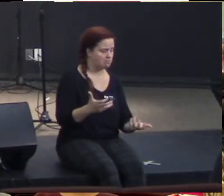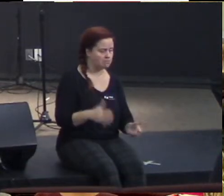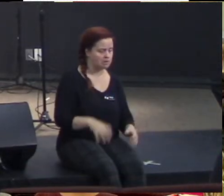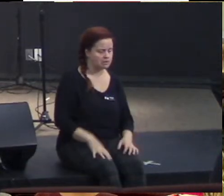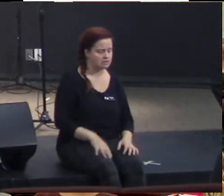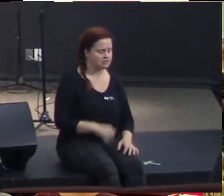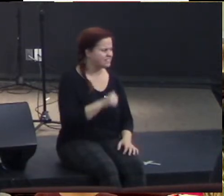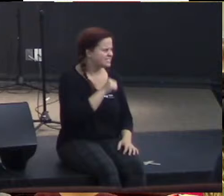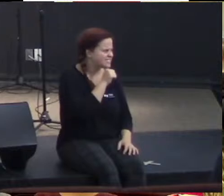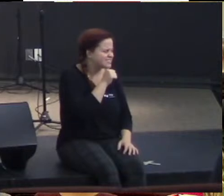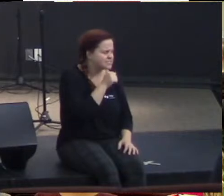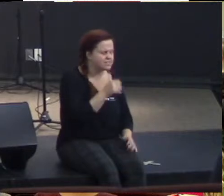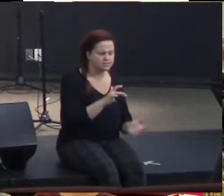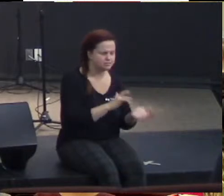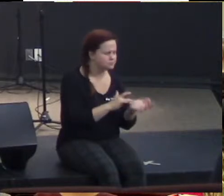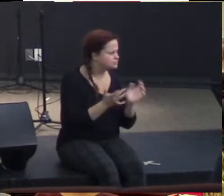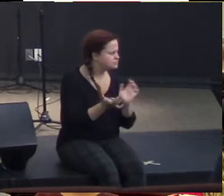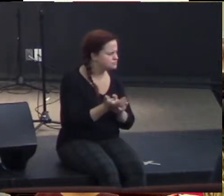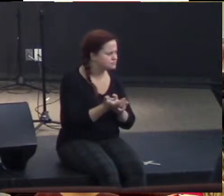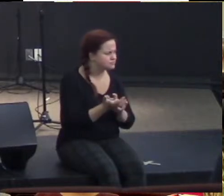And it's not Jesus.